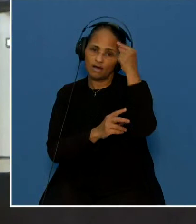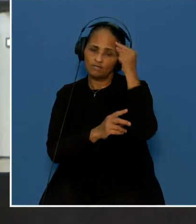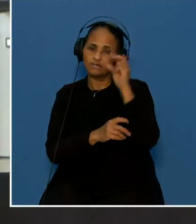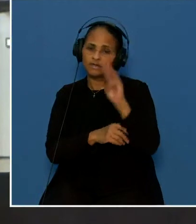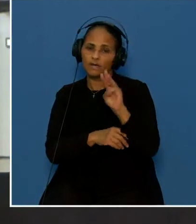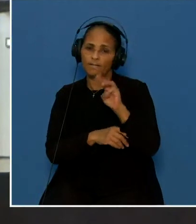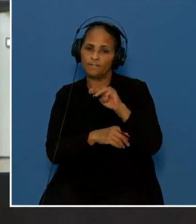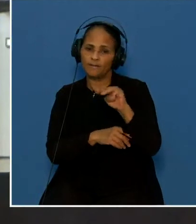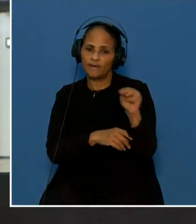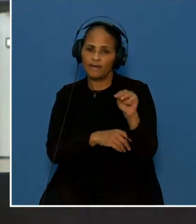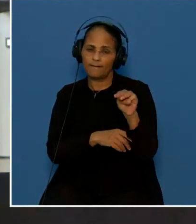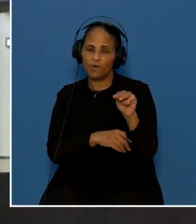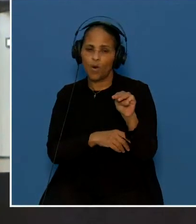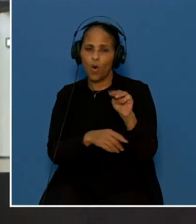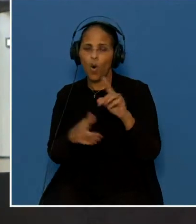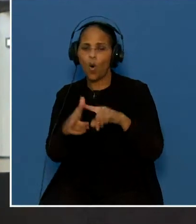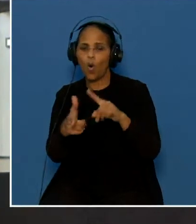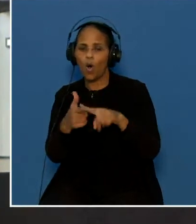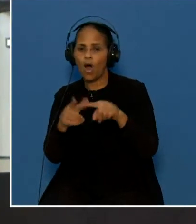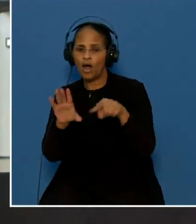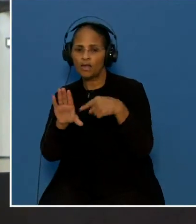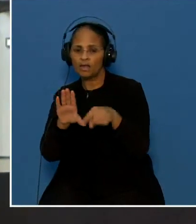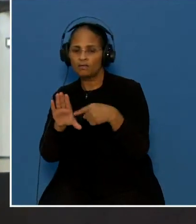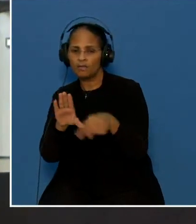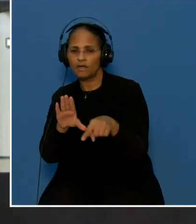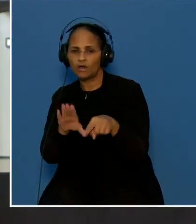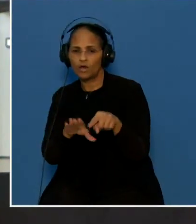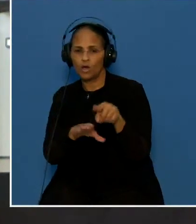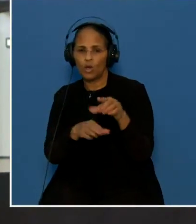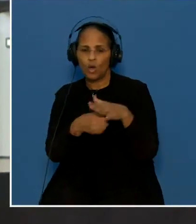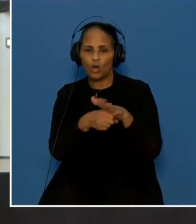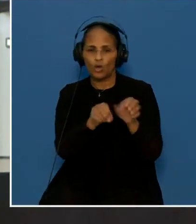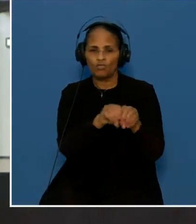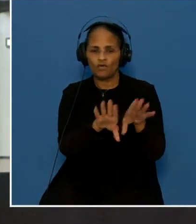www.gov.bm/WeHealth or email COVIDapps,